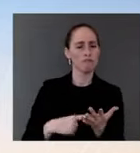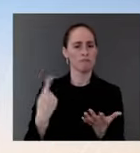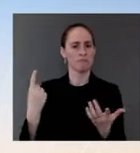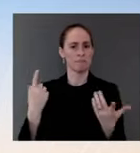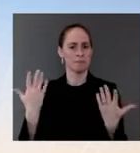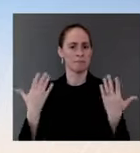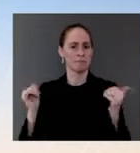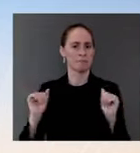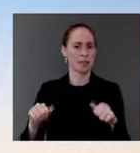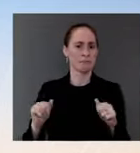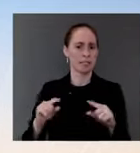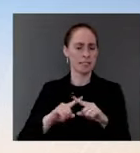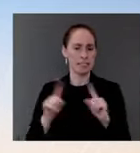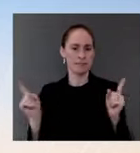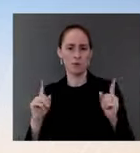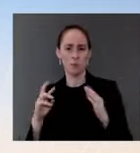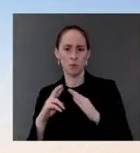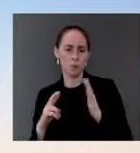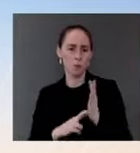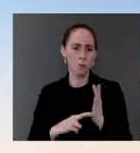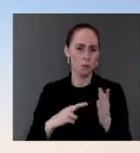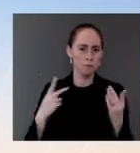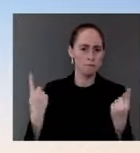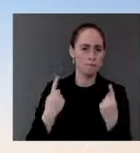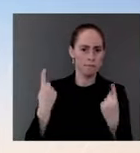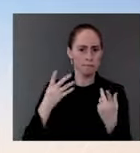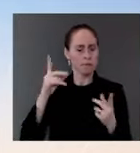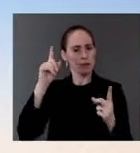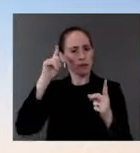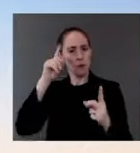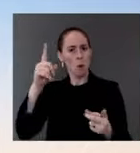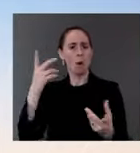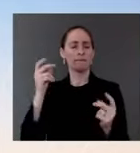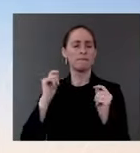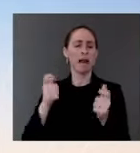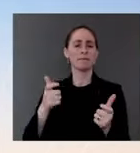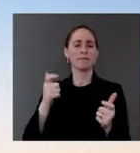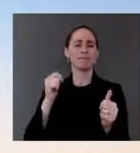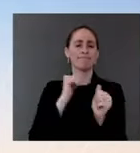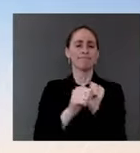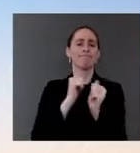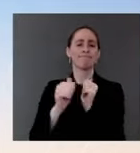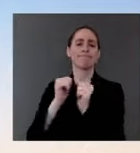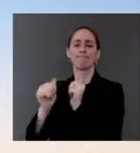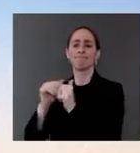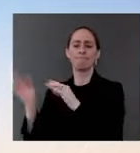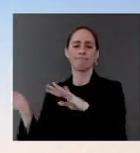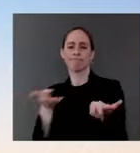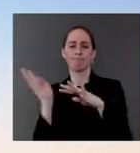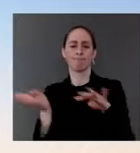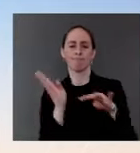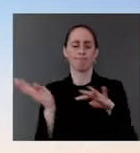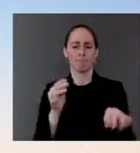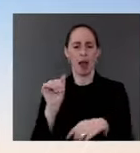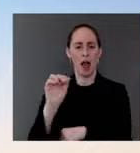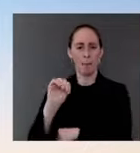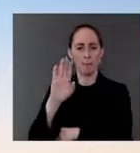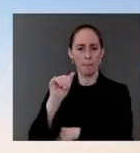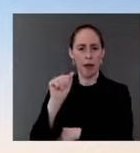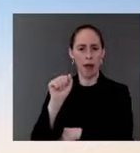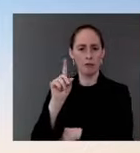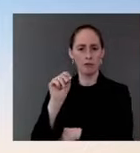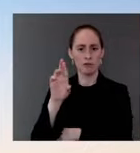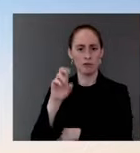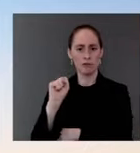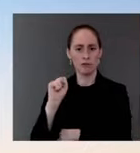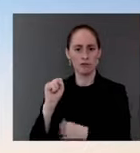are escalating at the border of Ukraine and you don't have ambassadors in some of these key European cities? We're deeply worried about it. It is true. Let